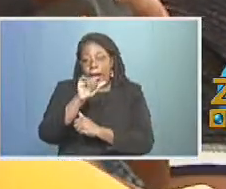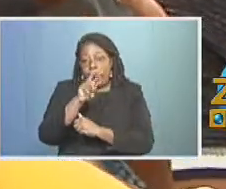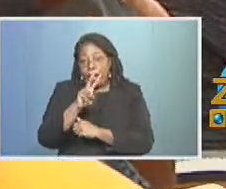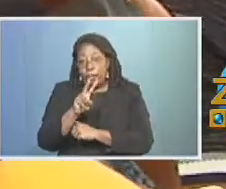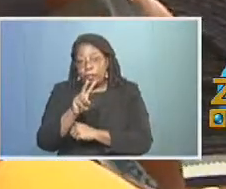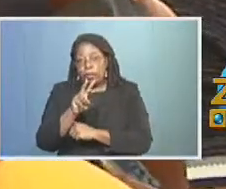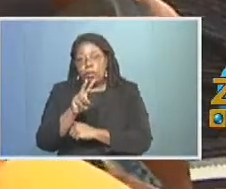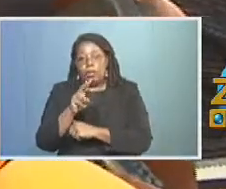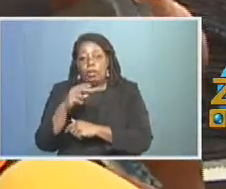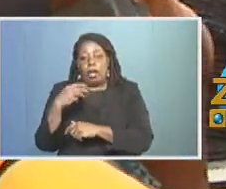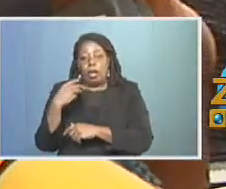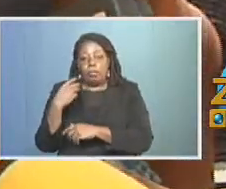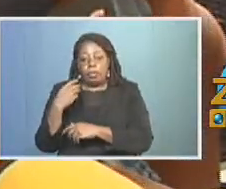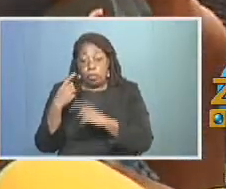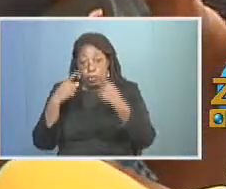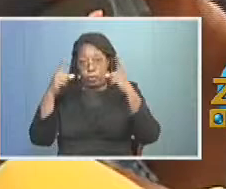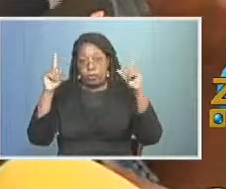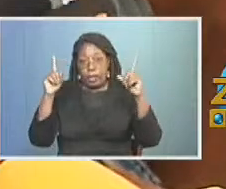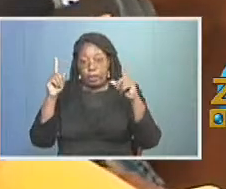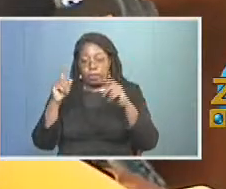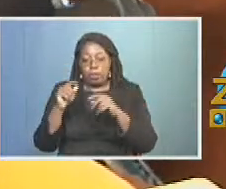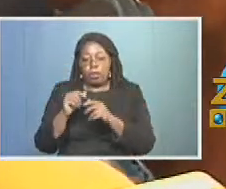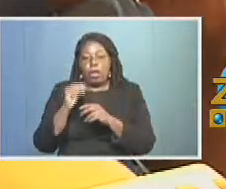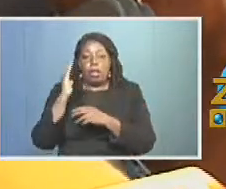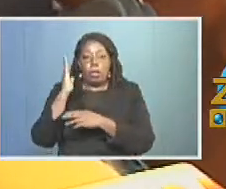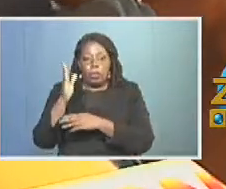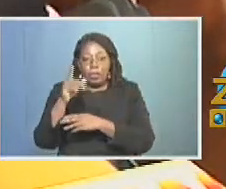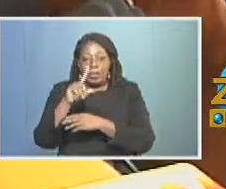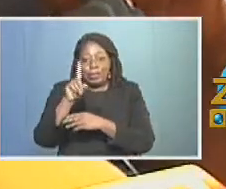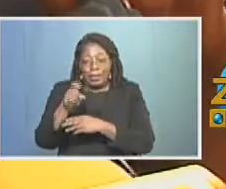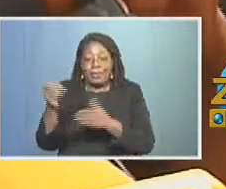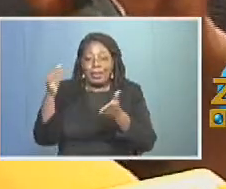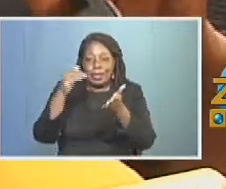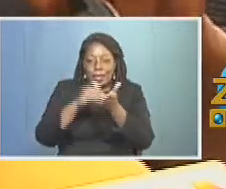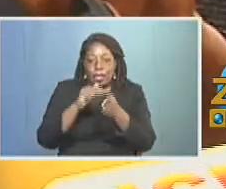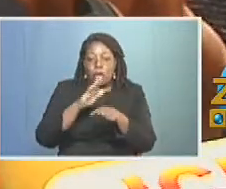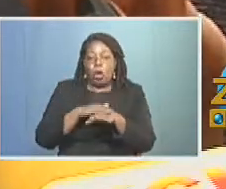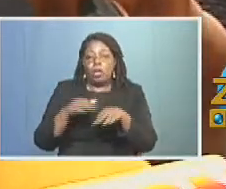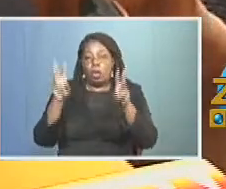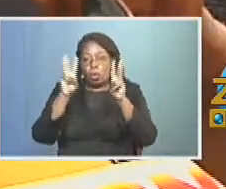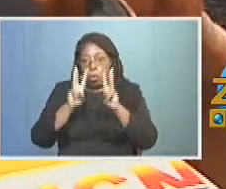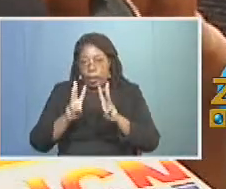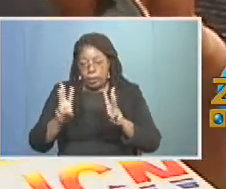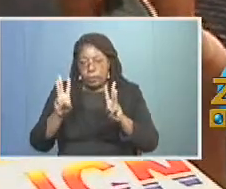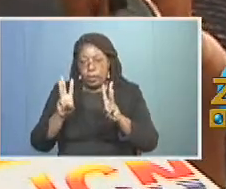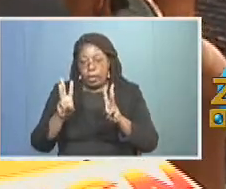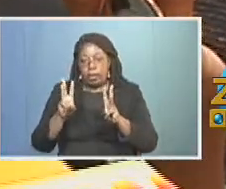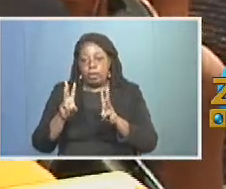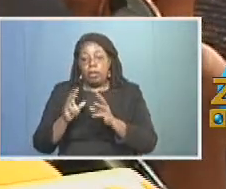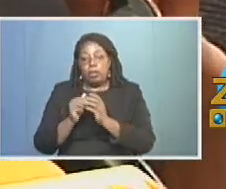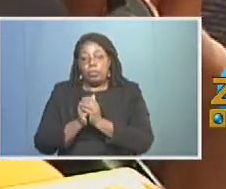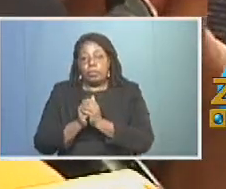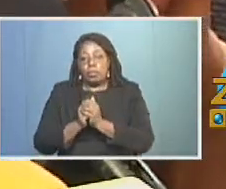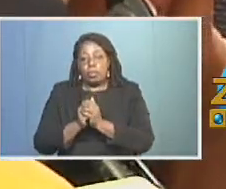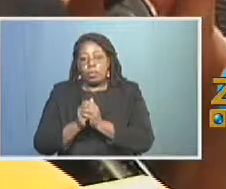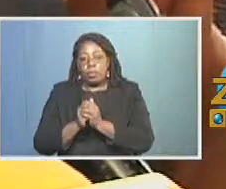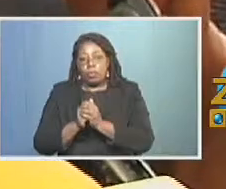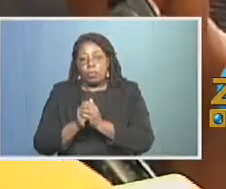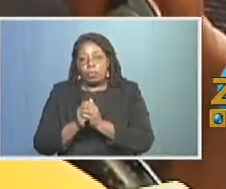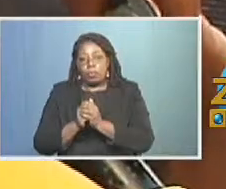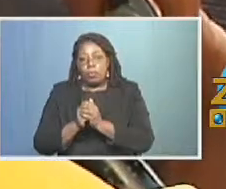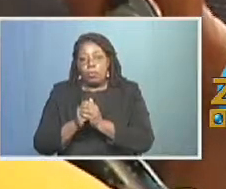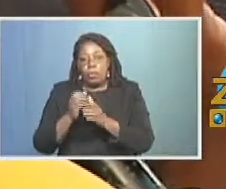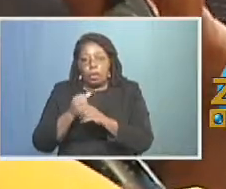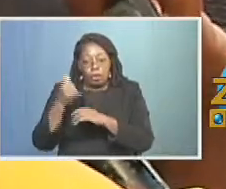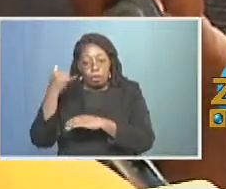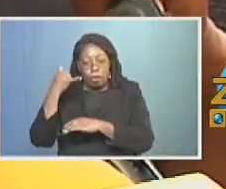I'm made to understand that there'll be a test again on Wednesday. I've received some contact from the office of